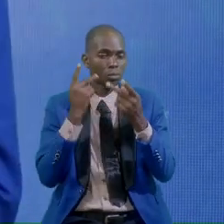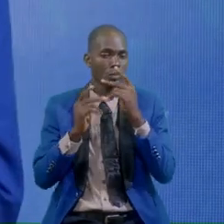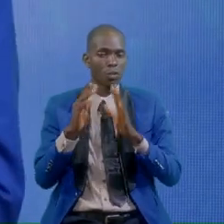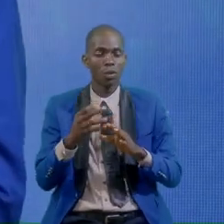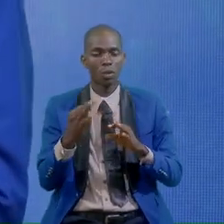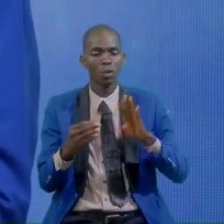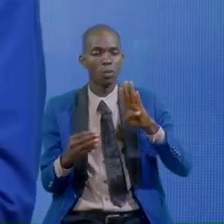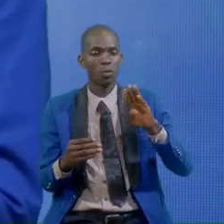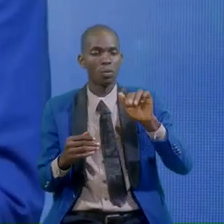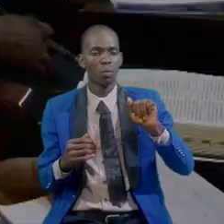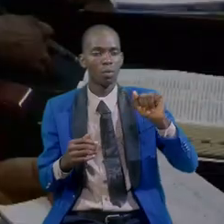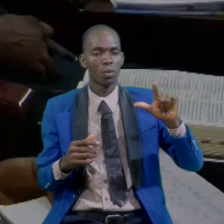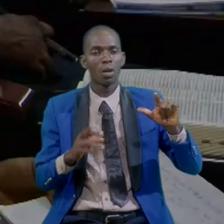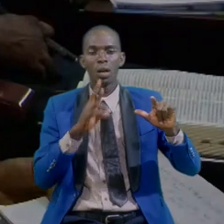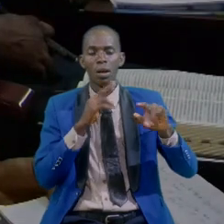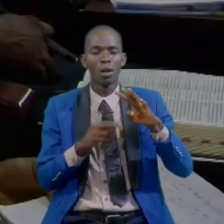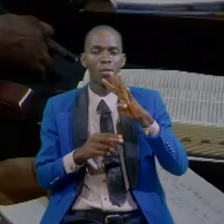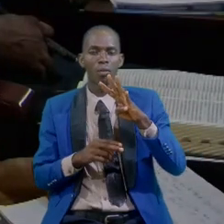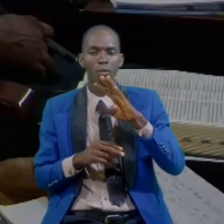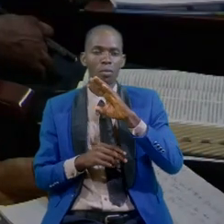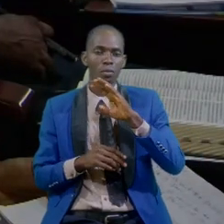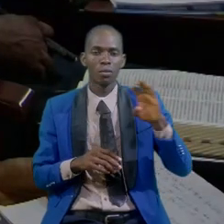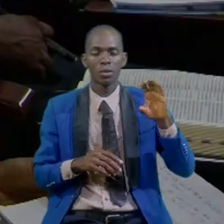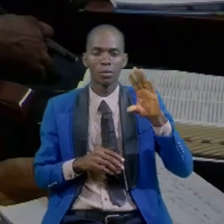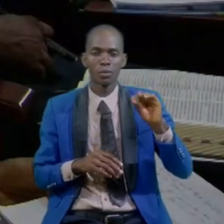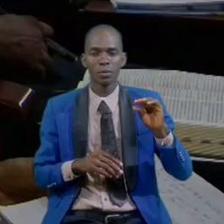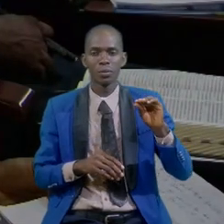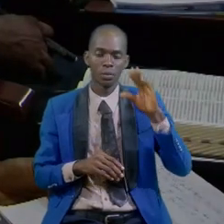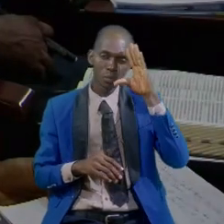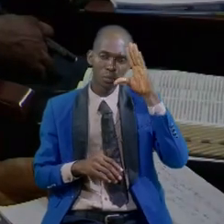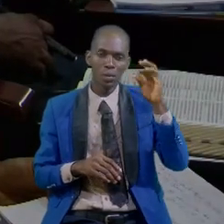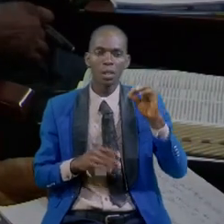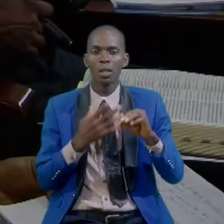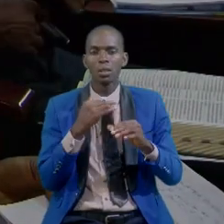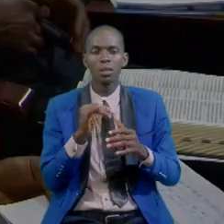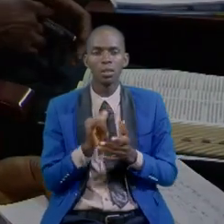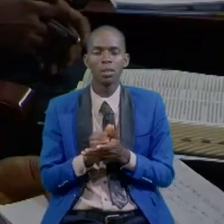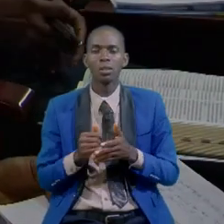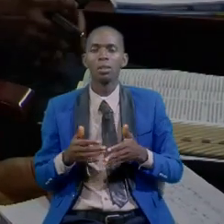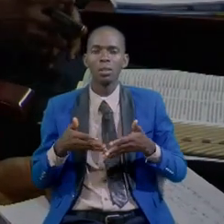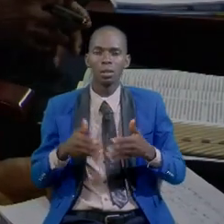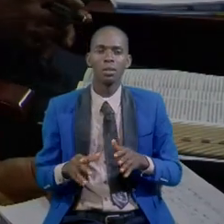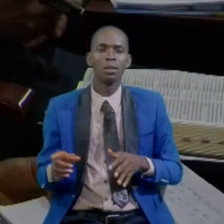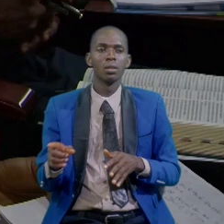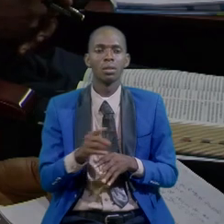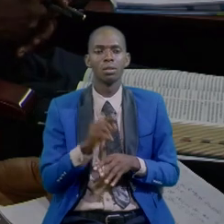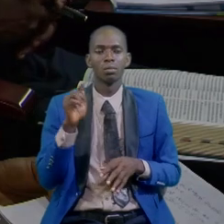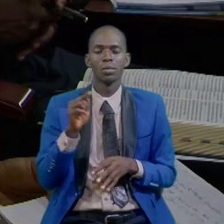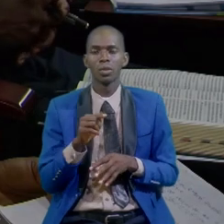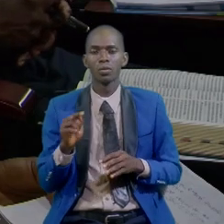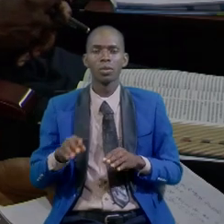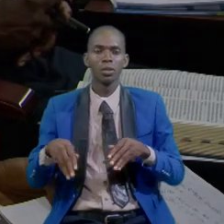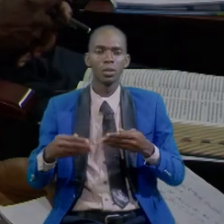450 men. Verse 23. Let them therefore give us two